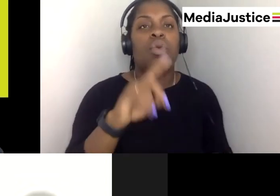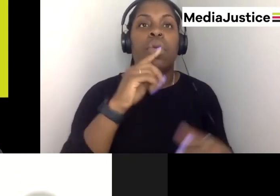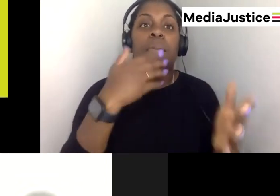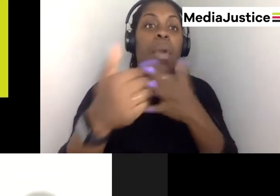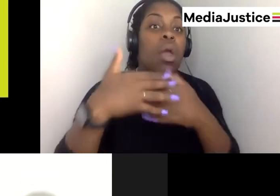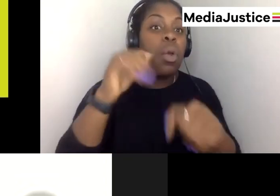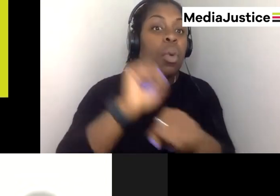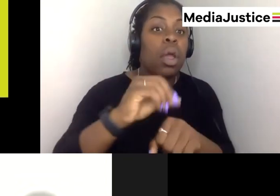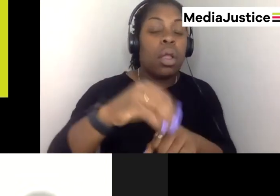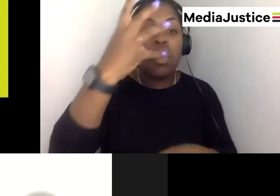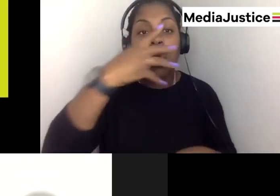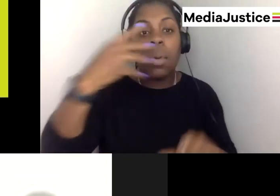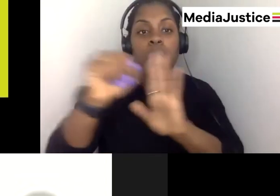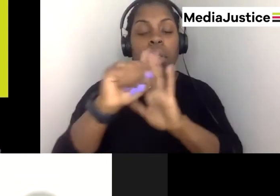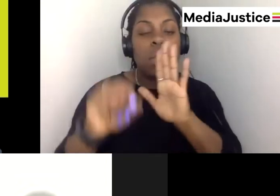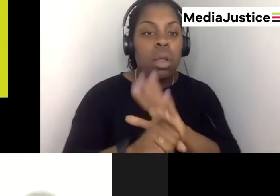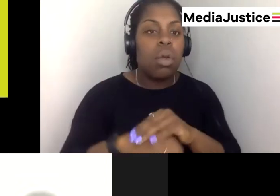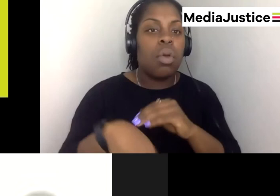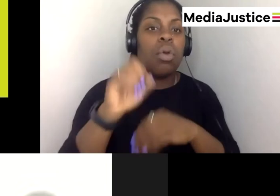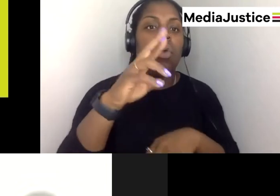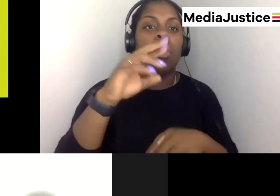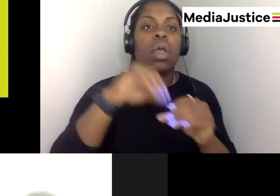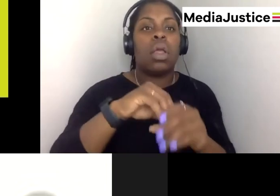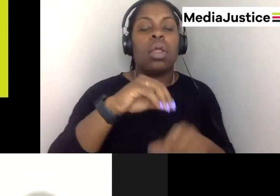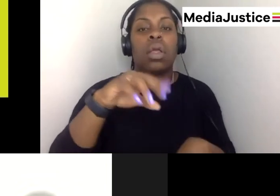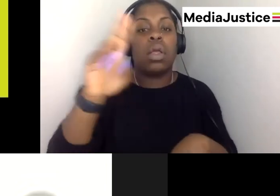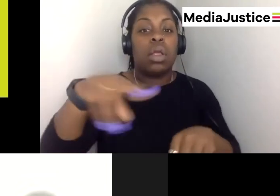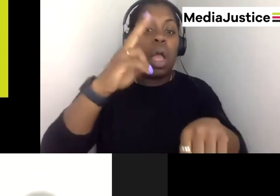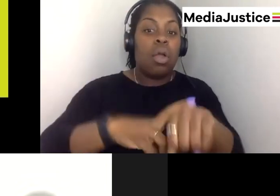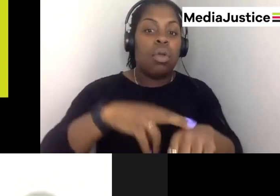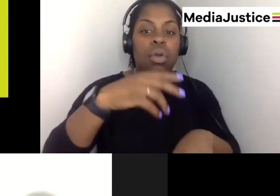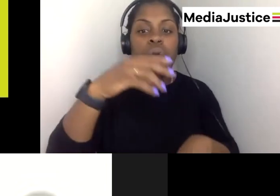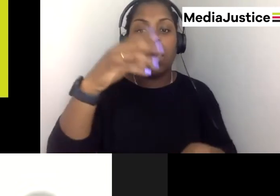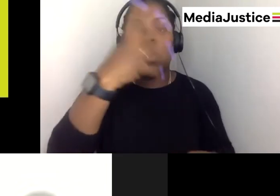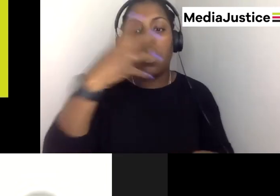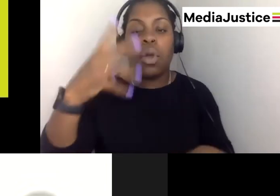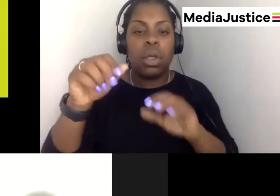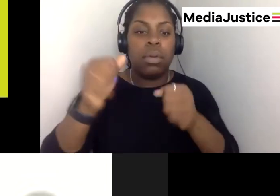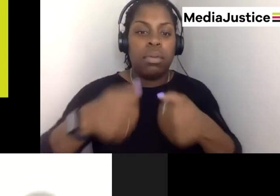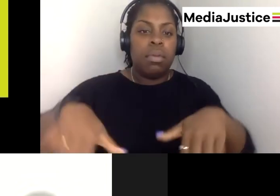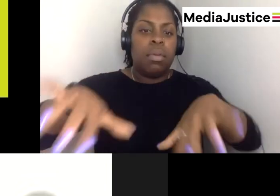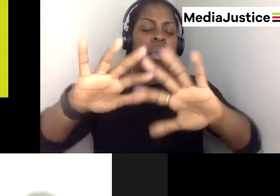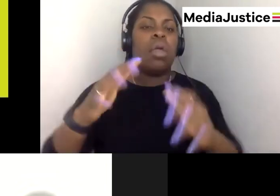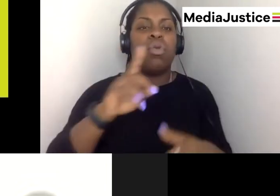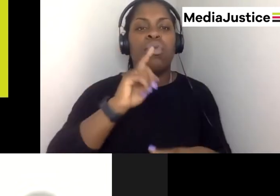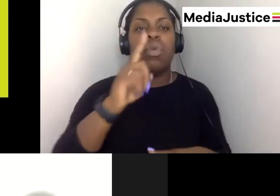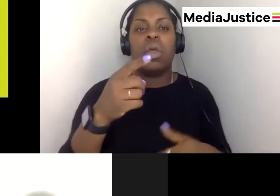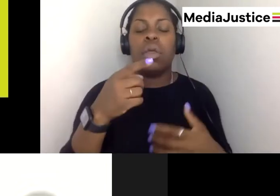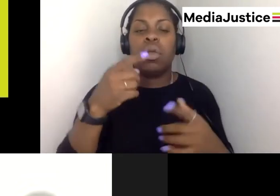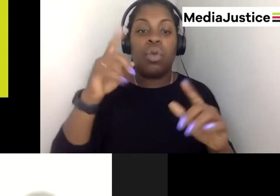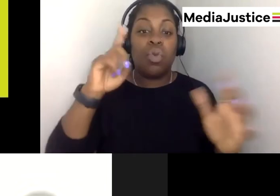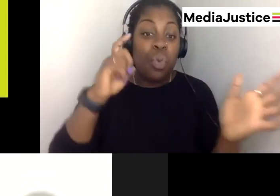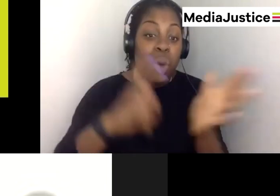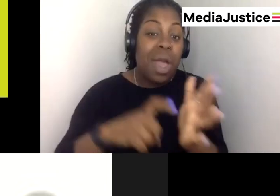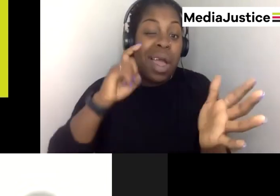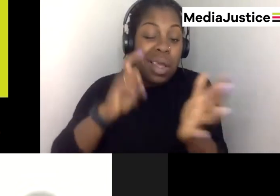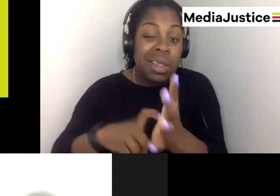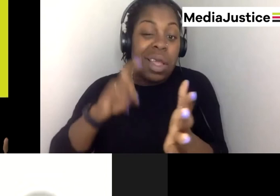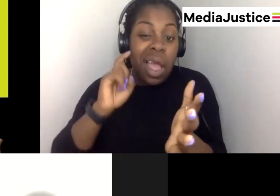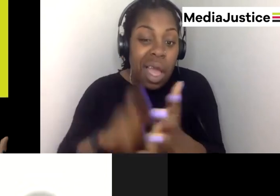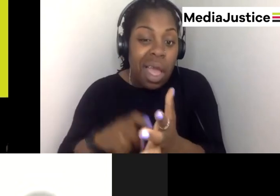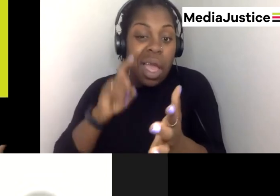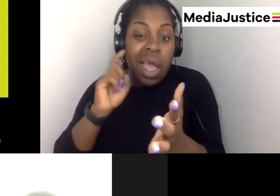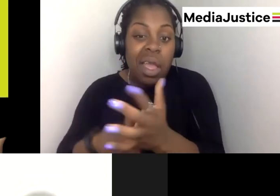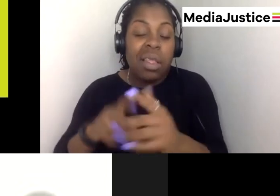immigration space or in the mass incarceration space often don't recognize the parallels and the similarities and